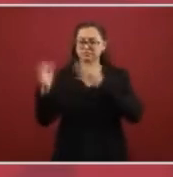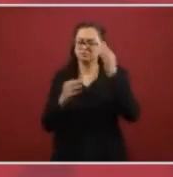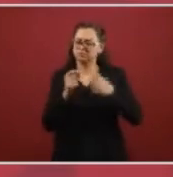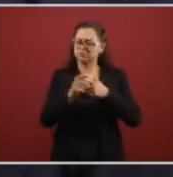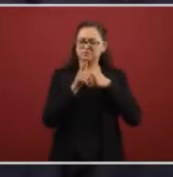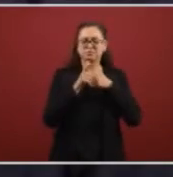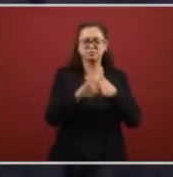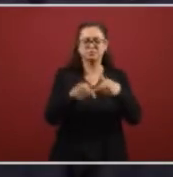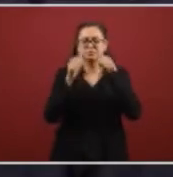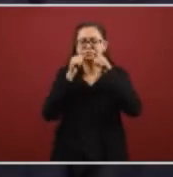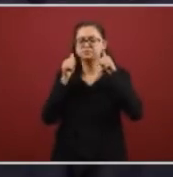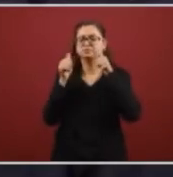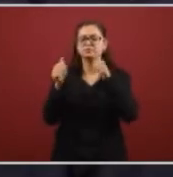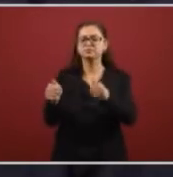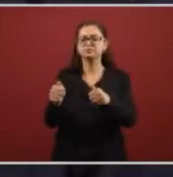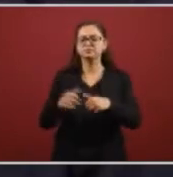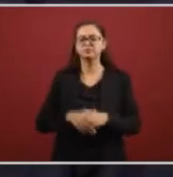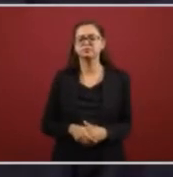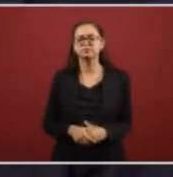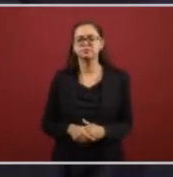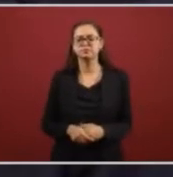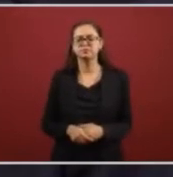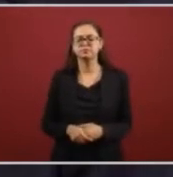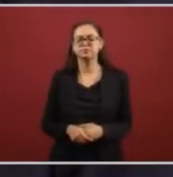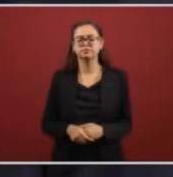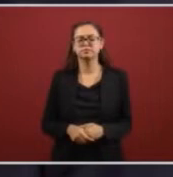that they're going to continue to be attended to,